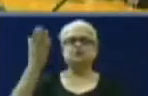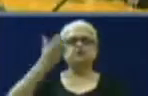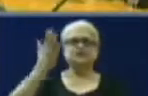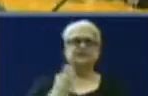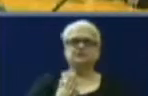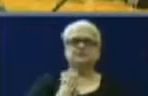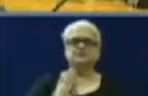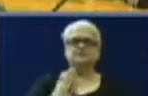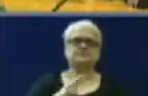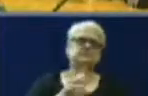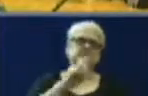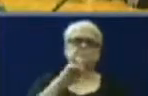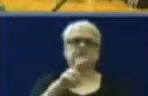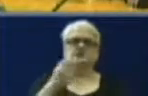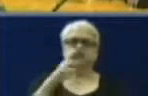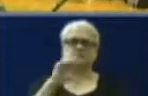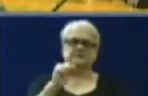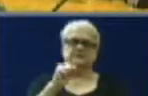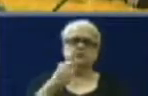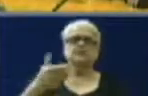Hargens, back to you to introduce the...